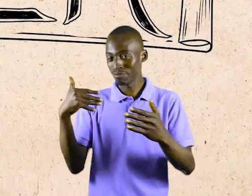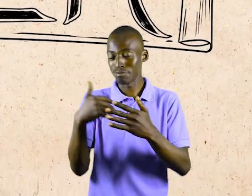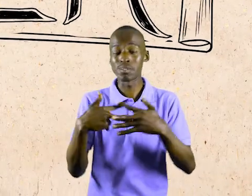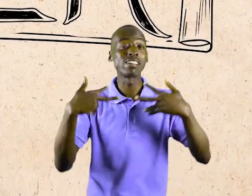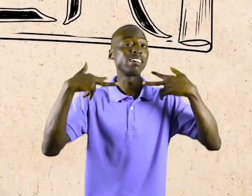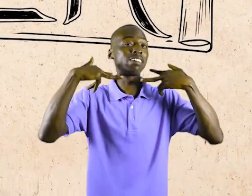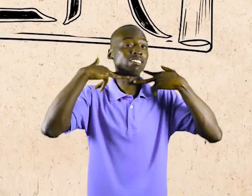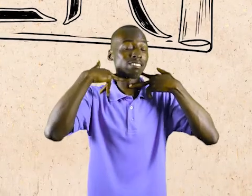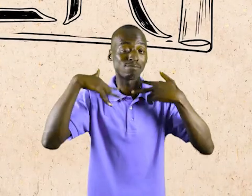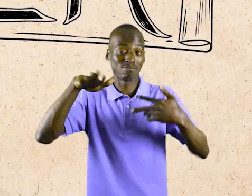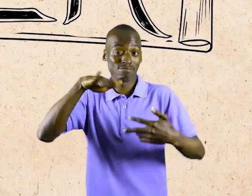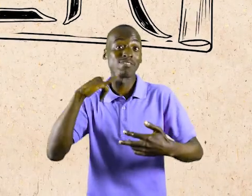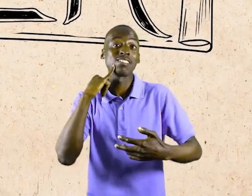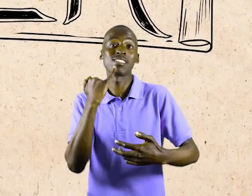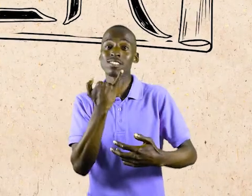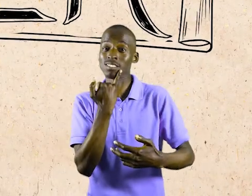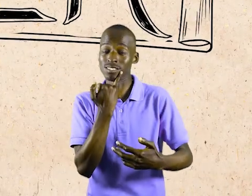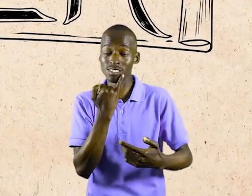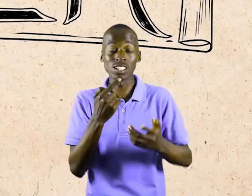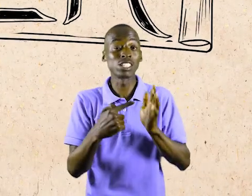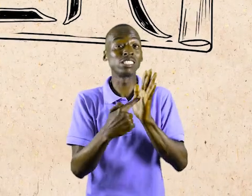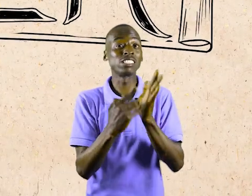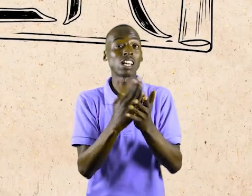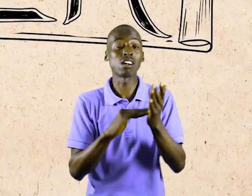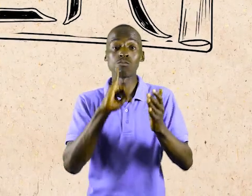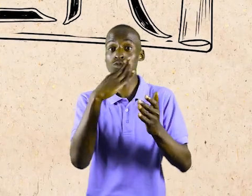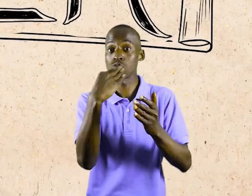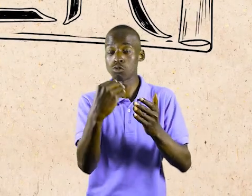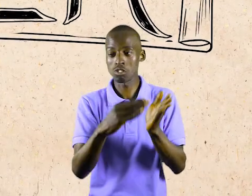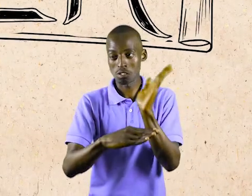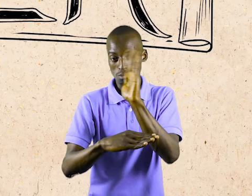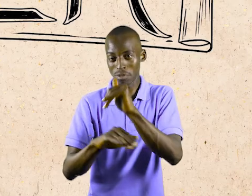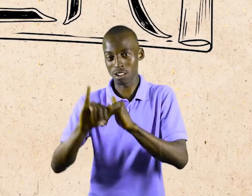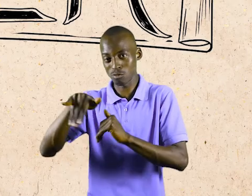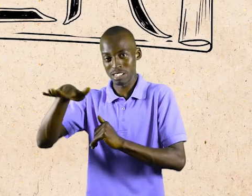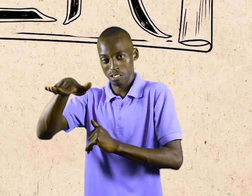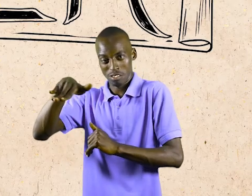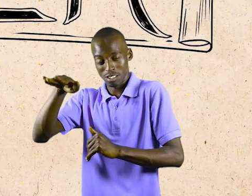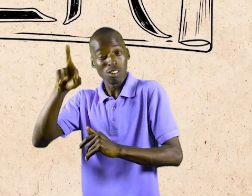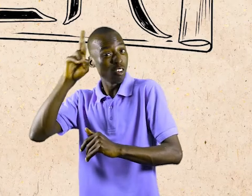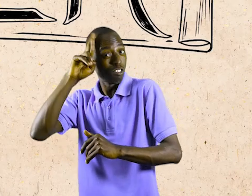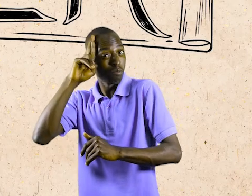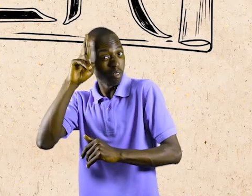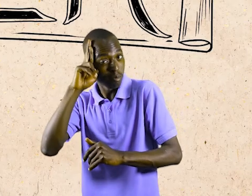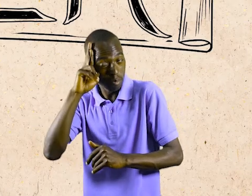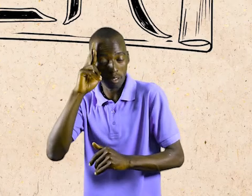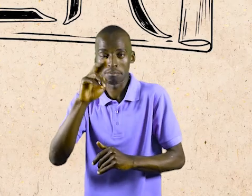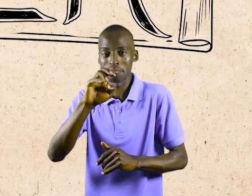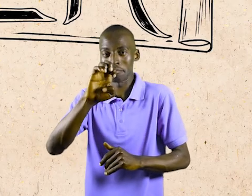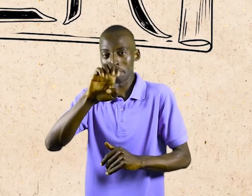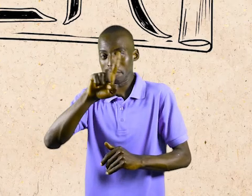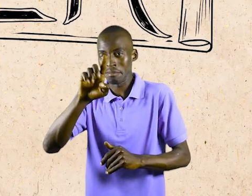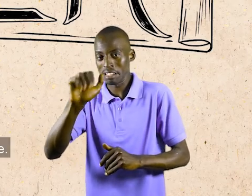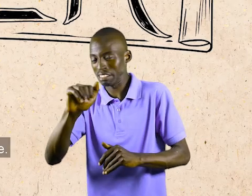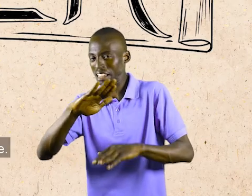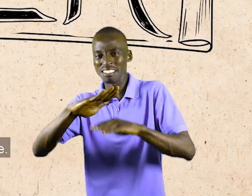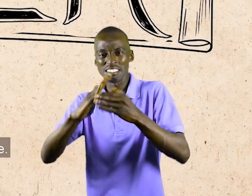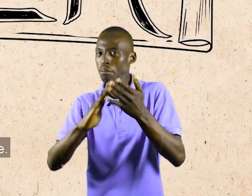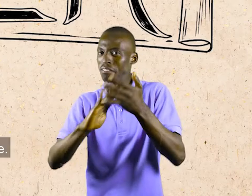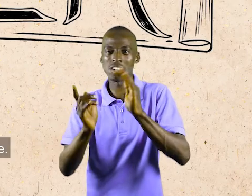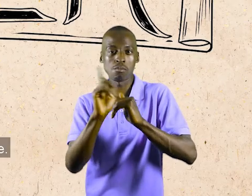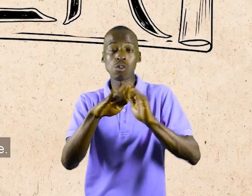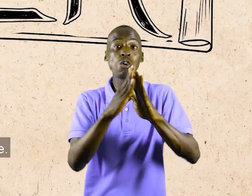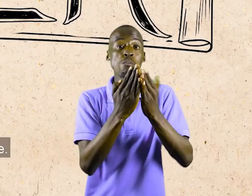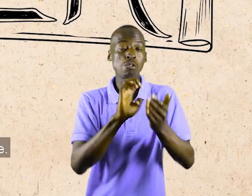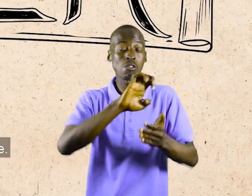of the Israelites from their land. And while some Jews did return to Jerusalem, remember Ezra and Nehemiah, many did not. And so the